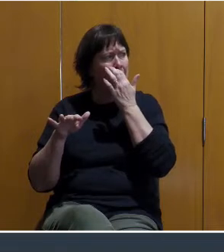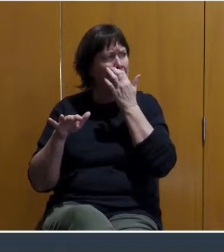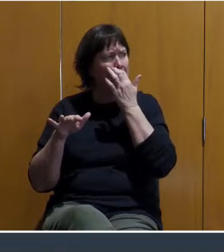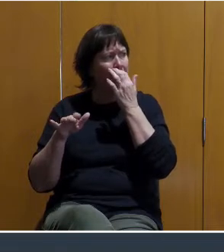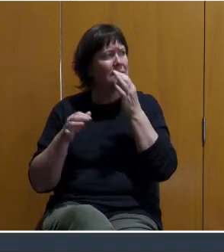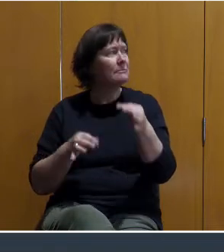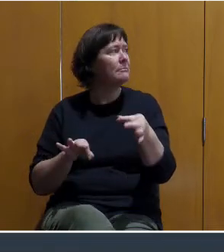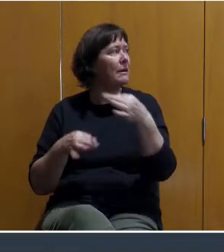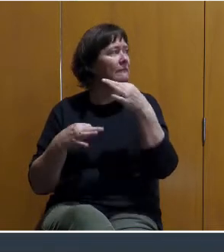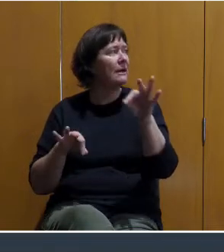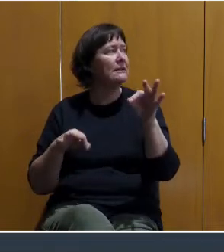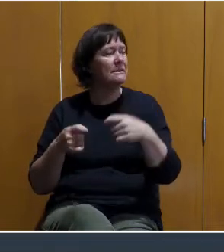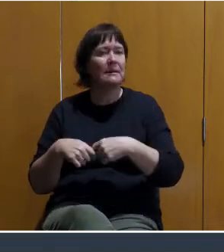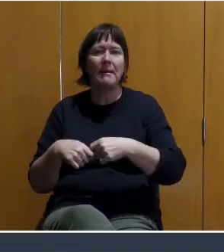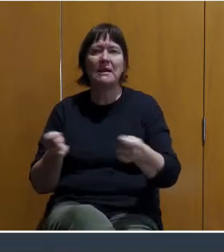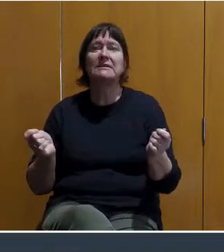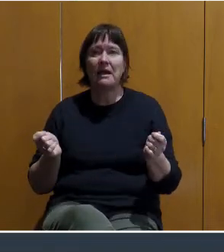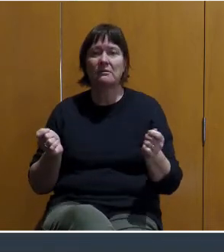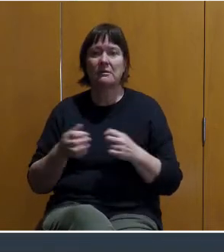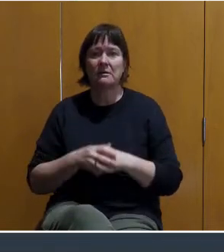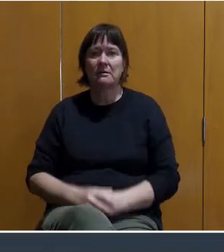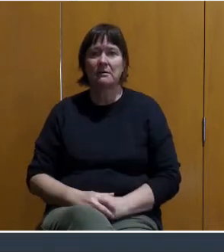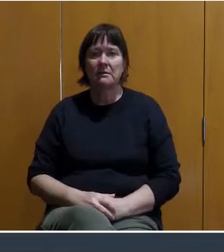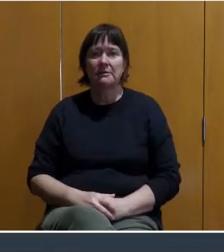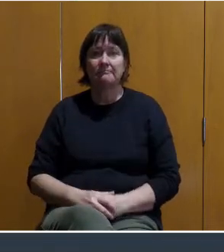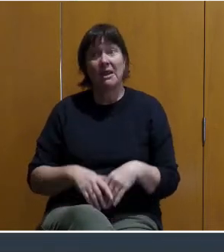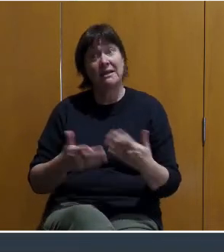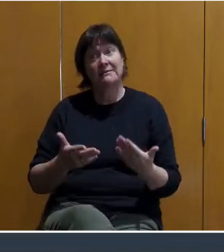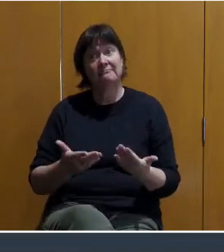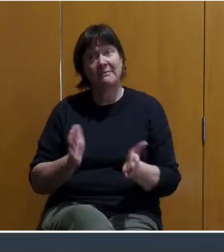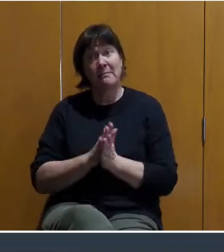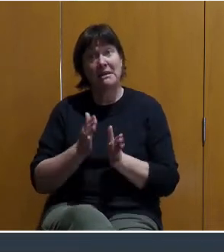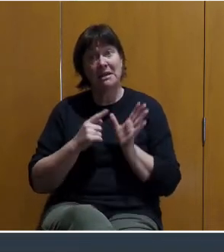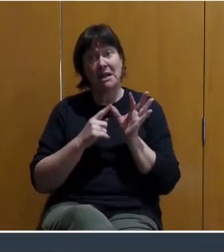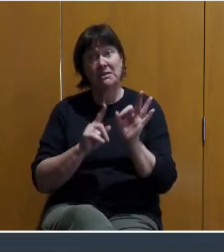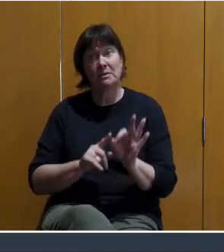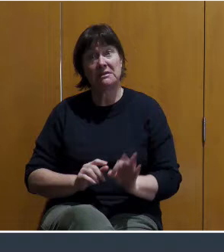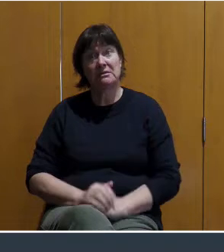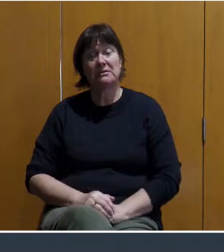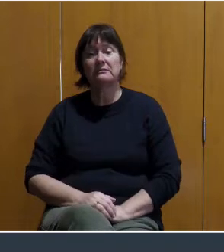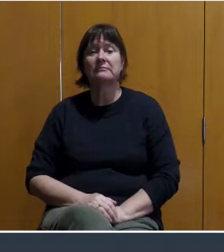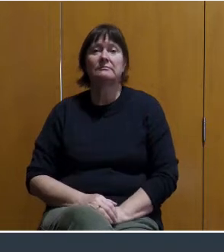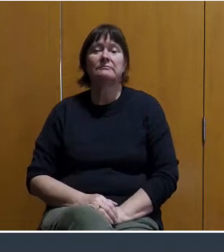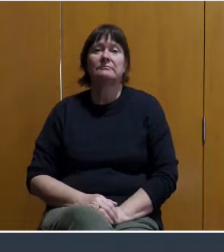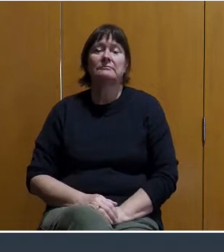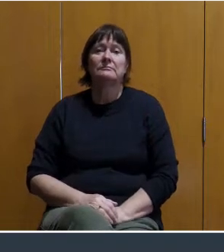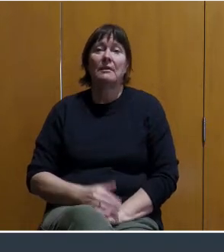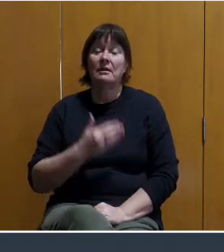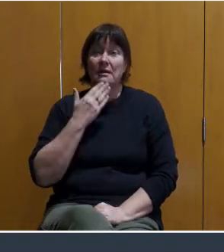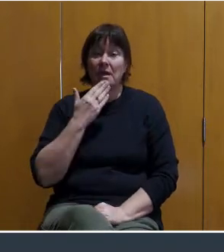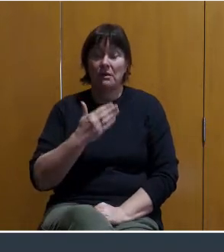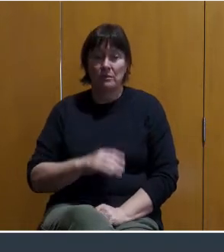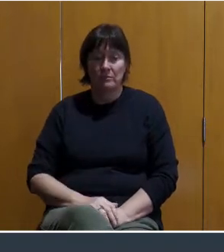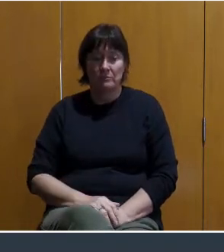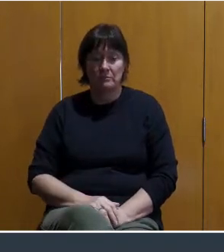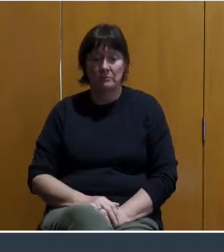was going to pass out, and I'll welcome any questions. Thank you very much, Lynn. With